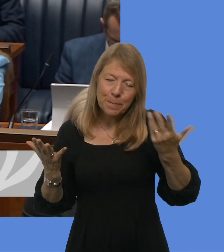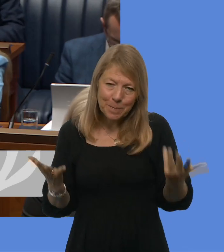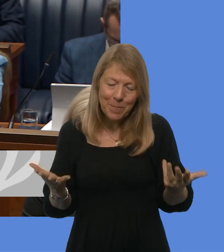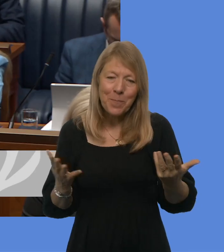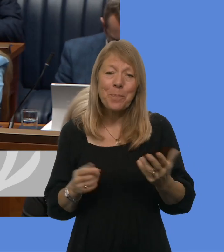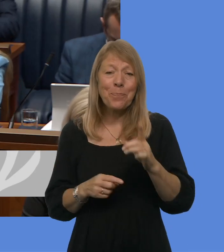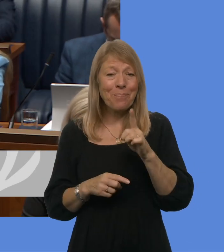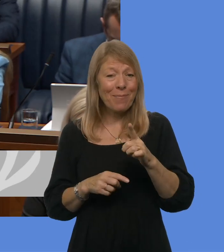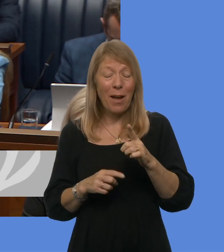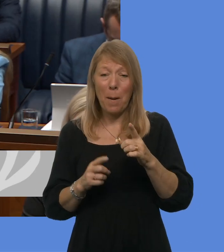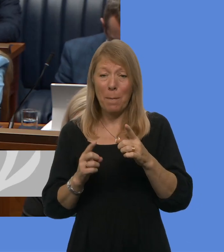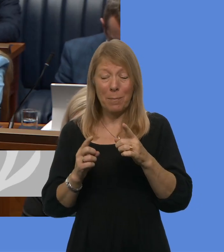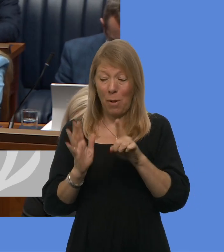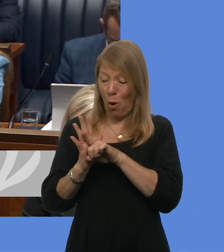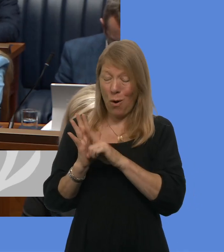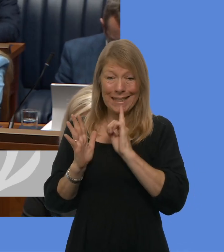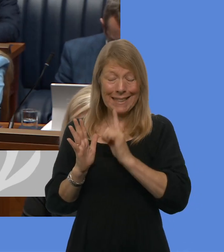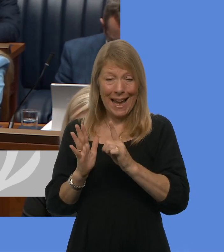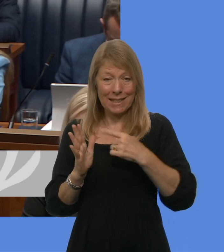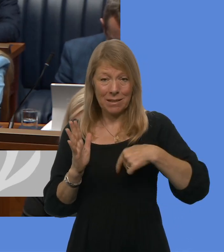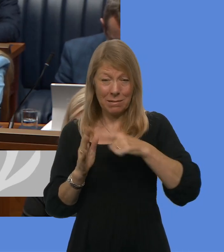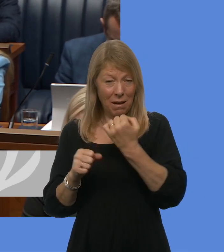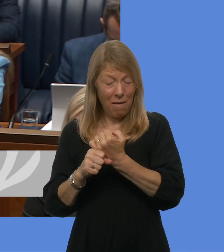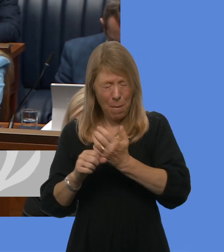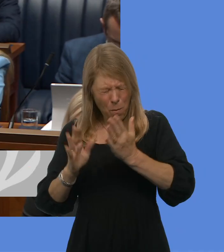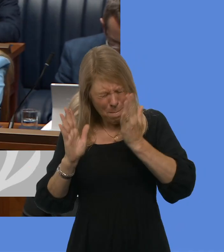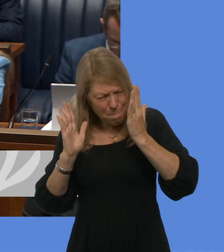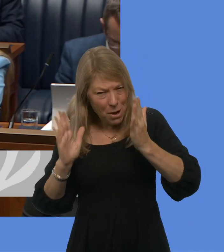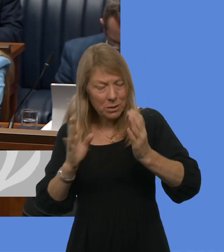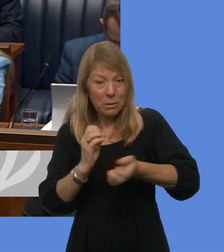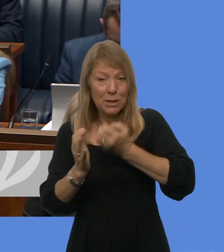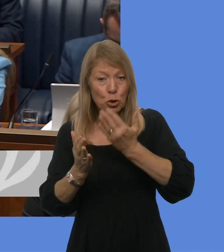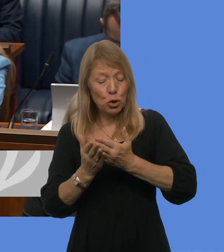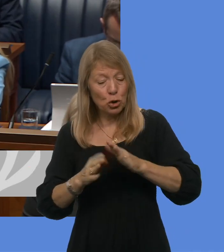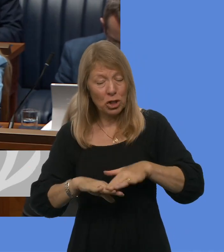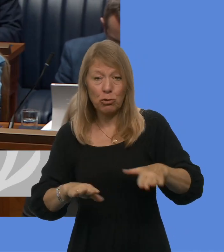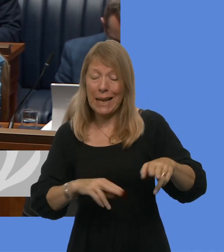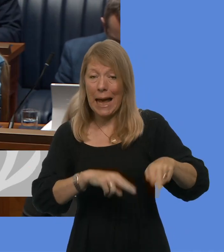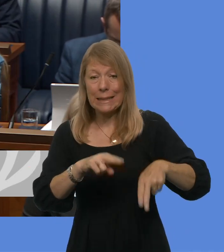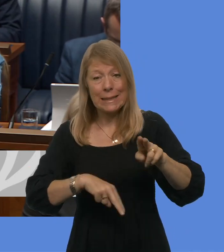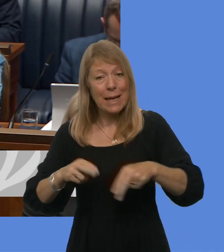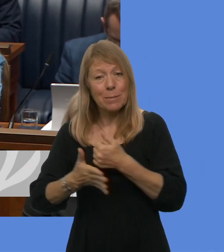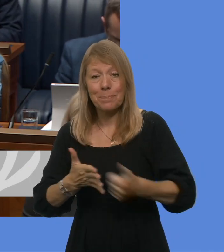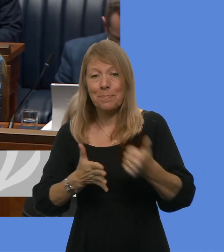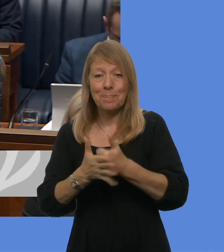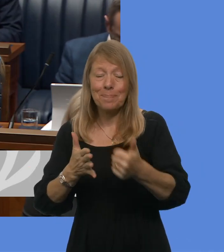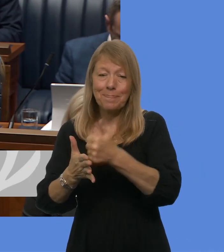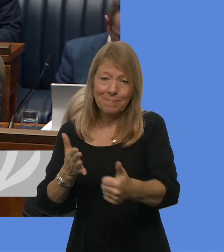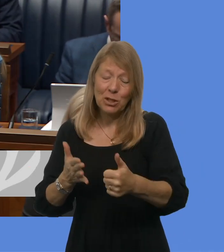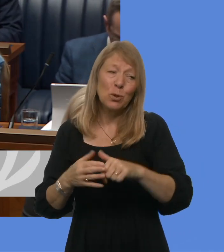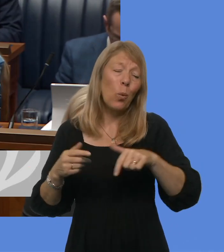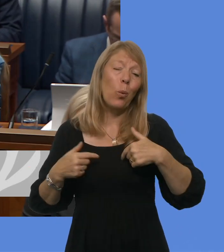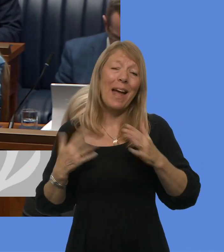statutory requirement and should be an integral element of teaching and learning, it was still reasonable to ask teachers to comply.